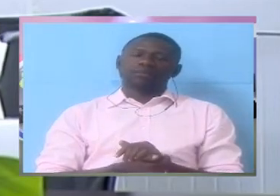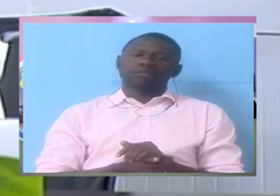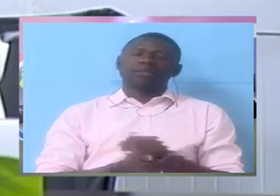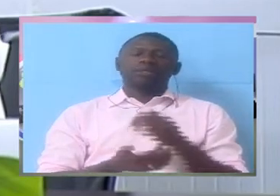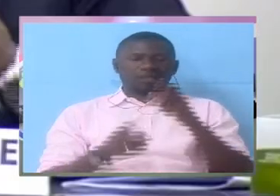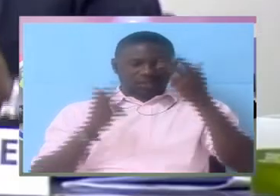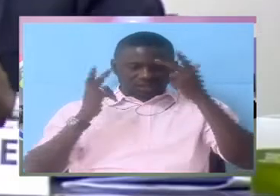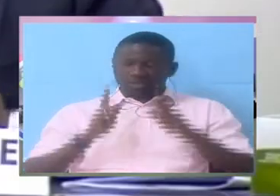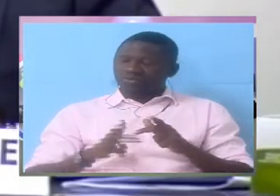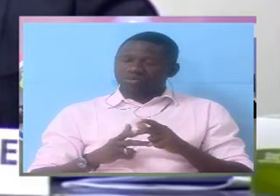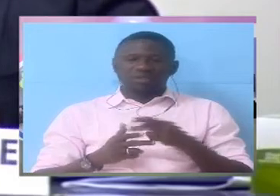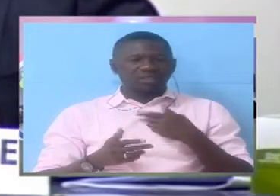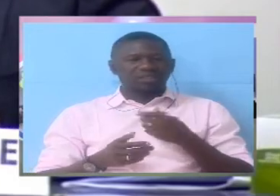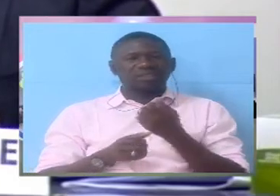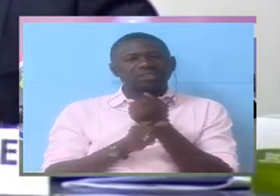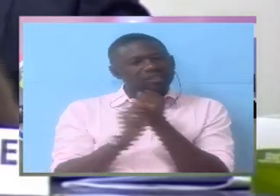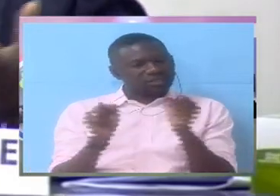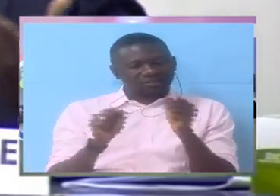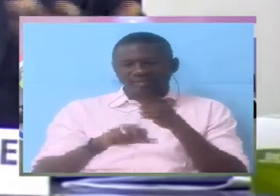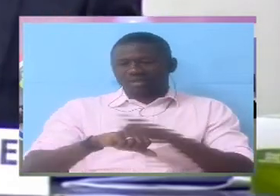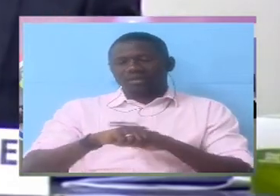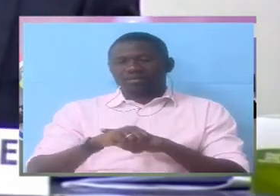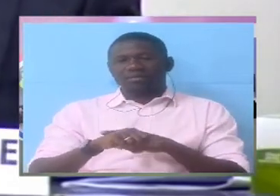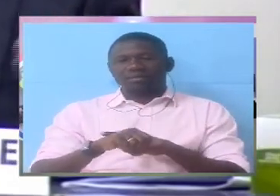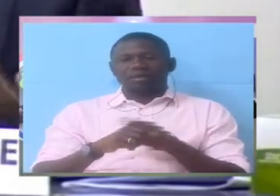it is not me testifying, Mr. Witness,